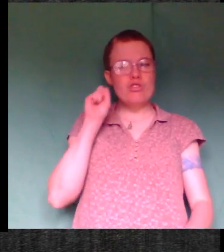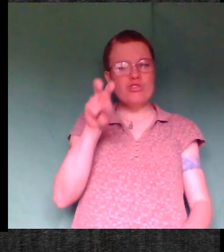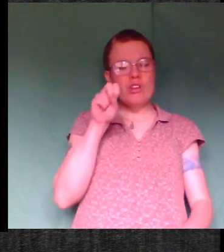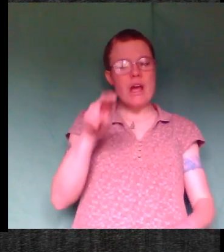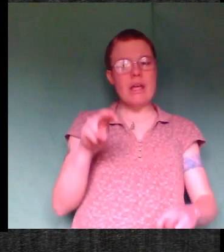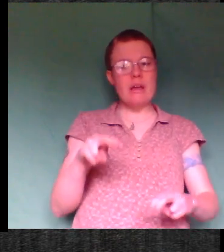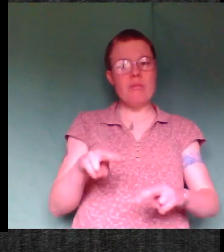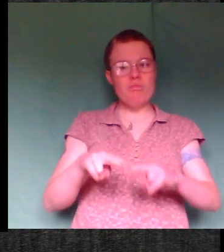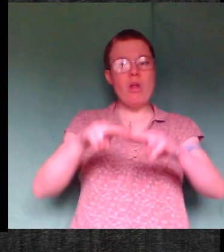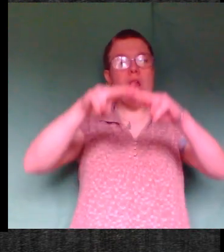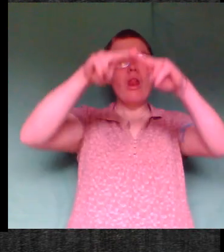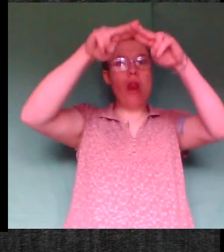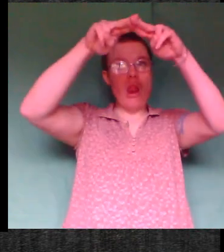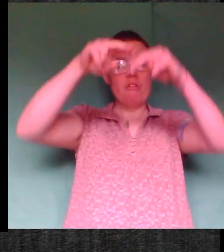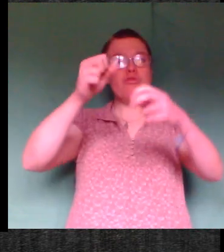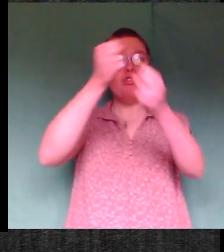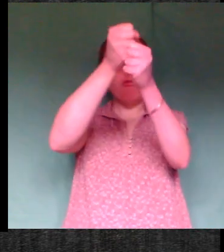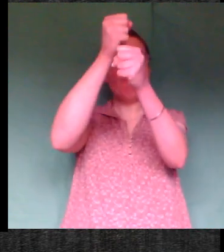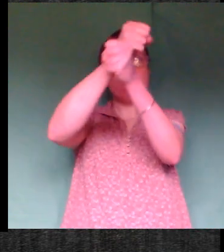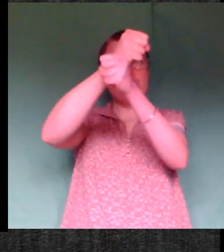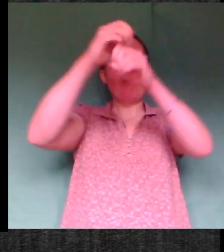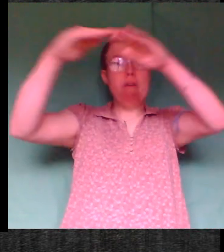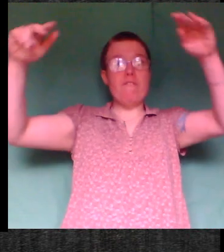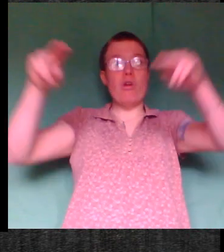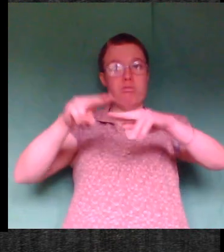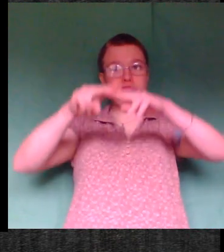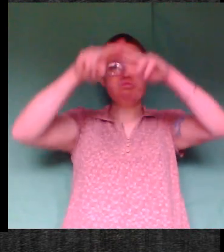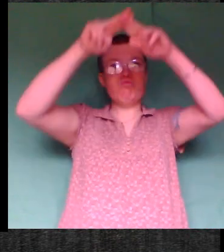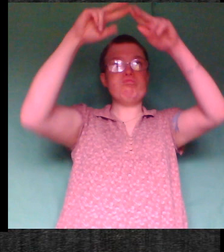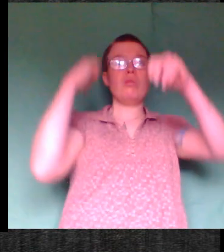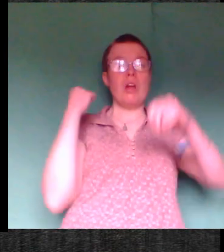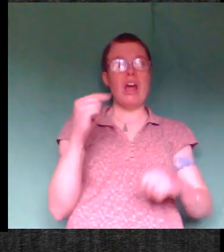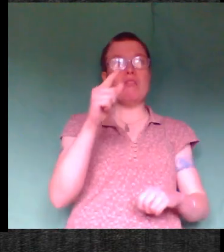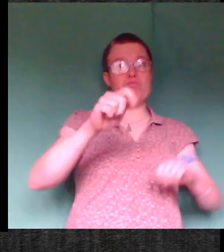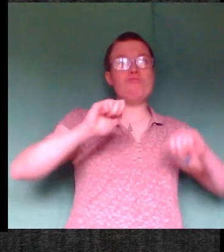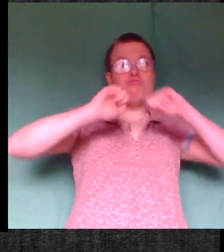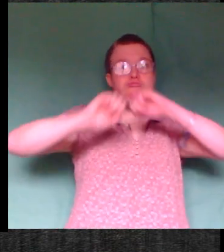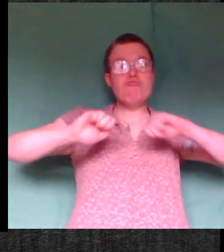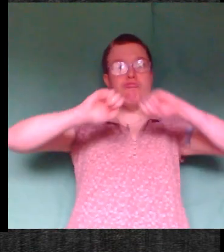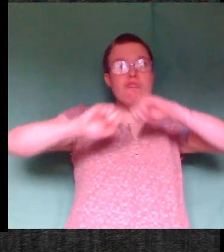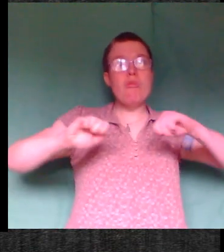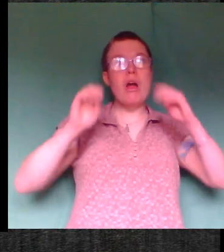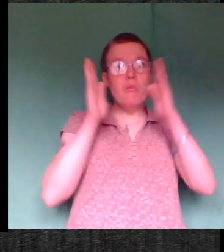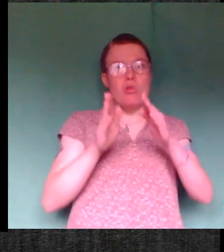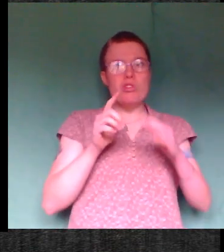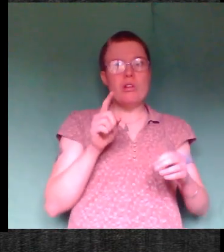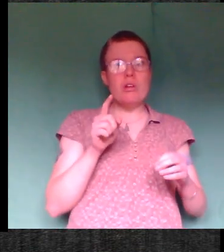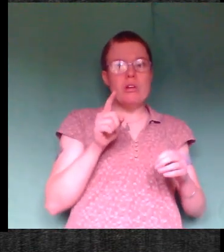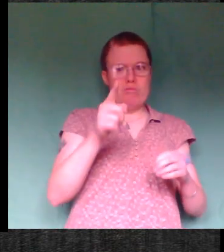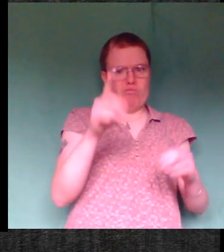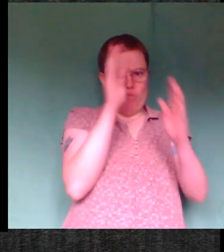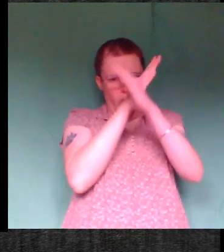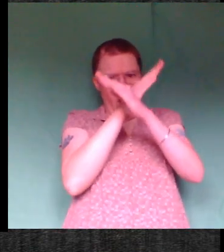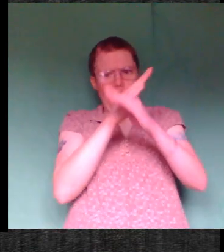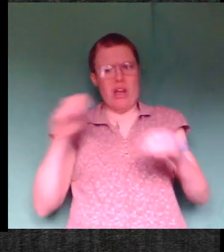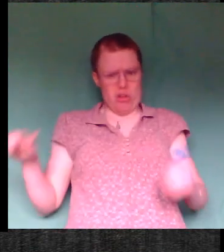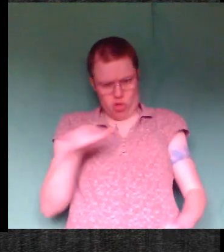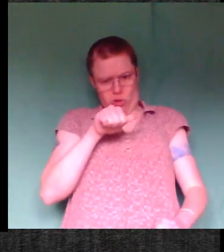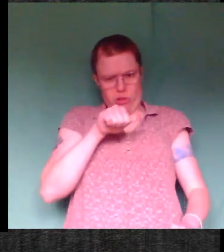Snake. There's an elevator there you can take up to the ground. You'll just have to wait for the elevator to come down. You better hide